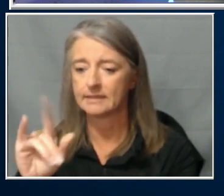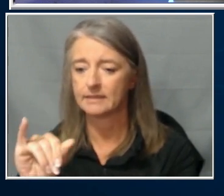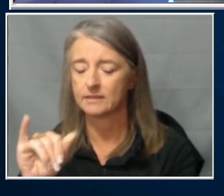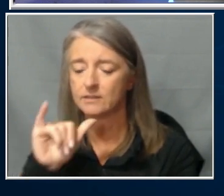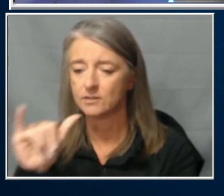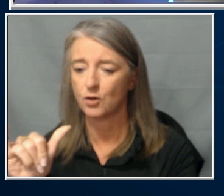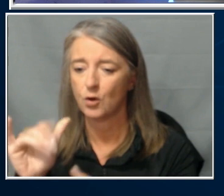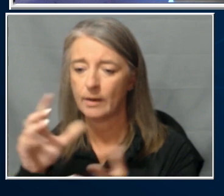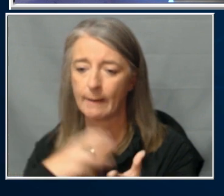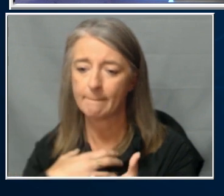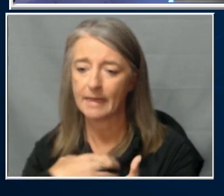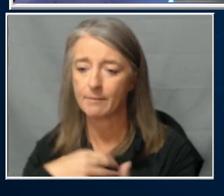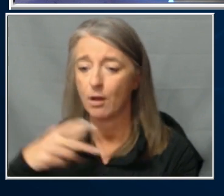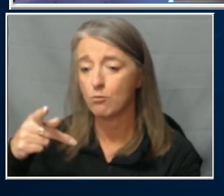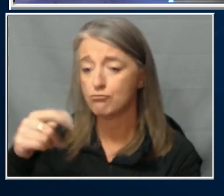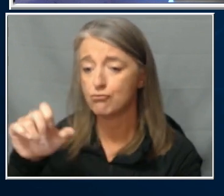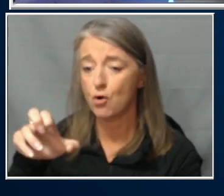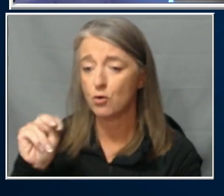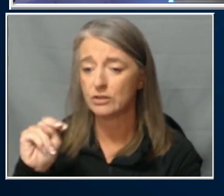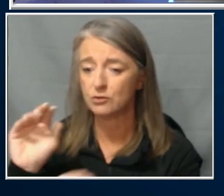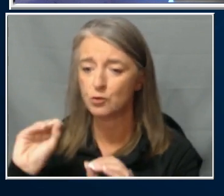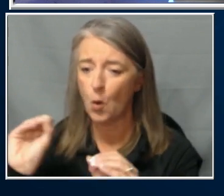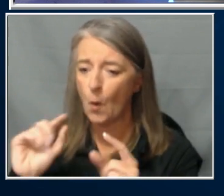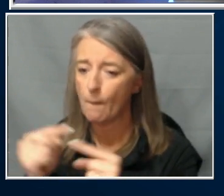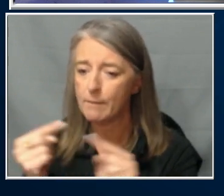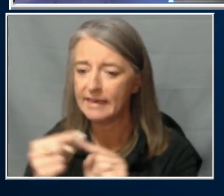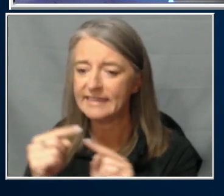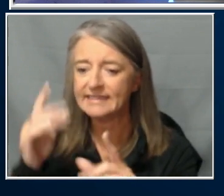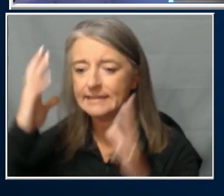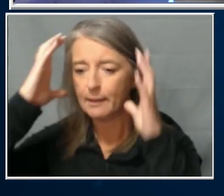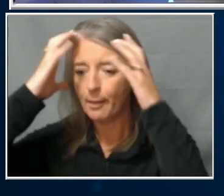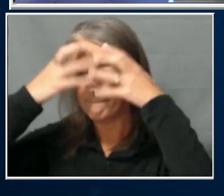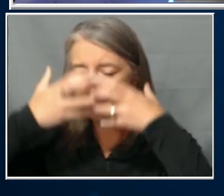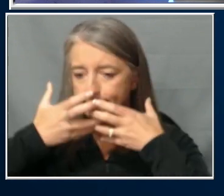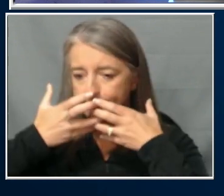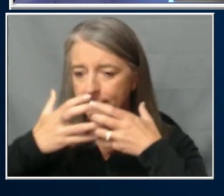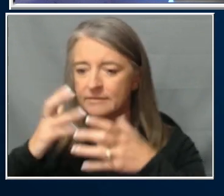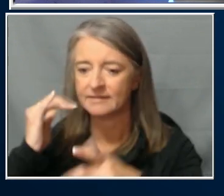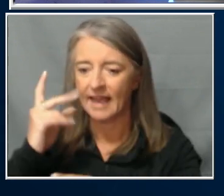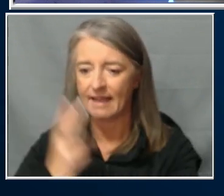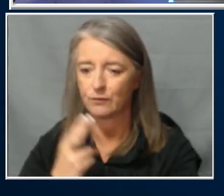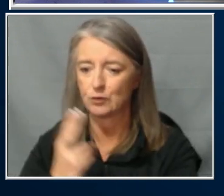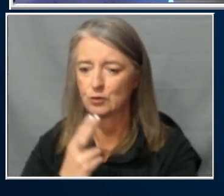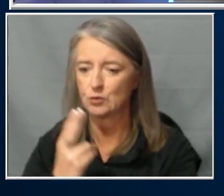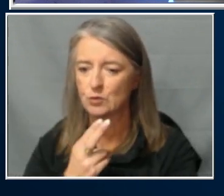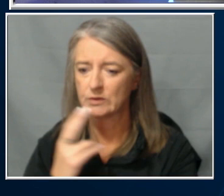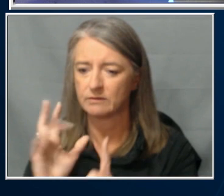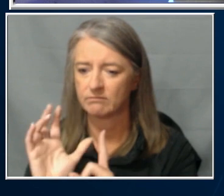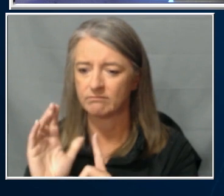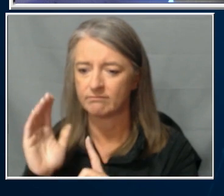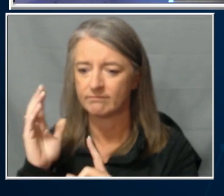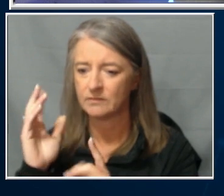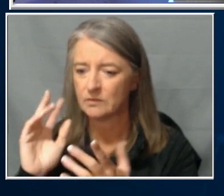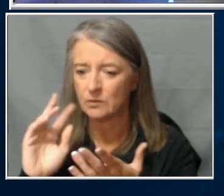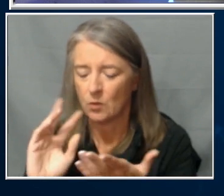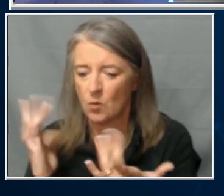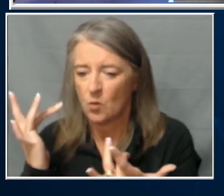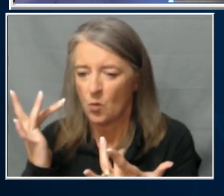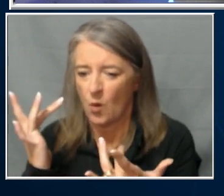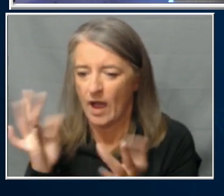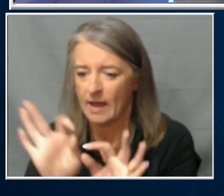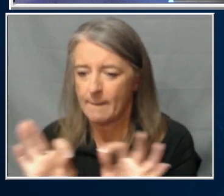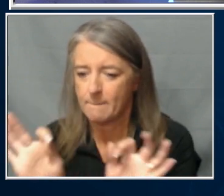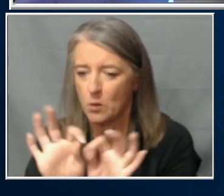proton itself. It's painless, it's very quick. It's that mask that goes over their face. Explain so people at home understand what that is and why it's so